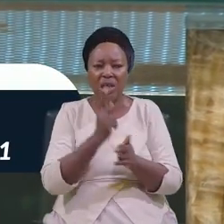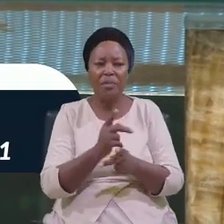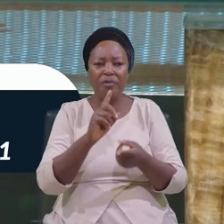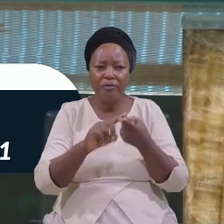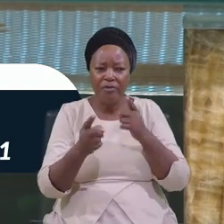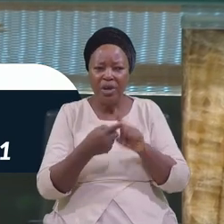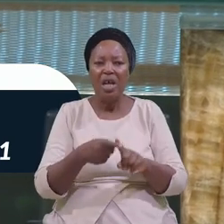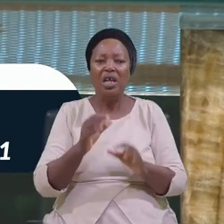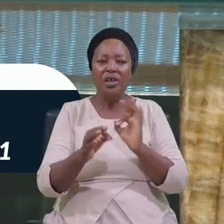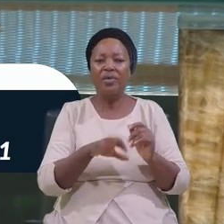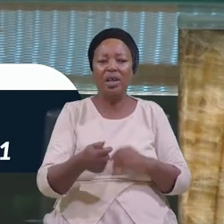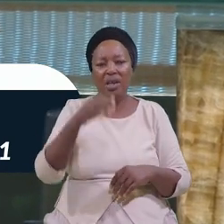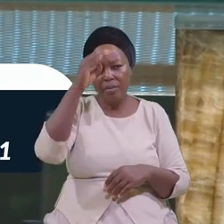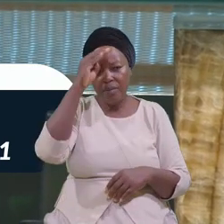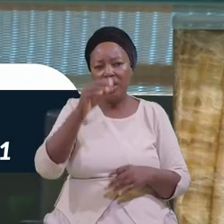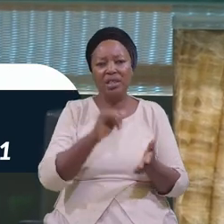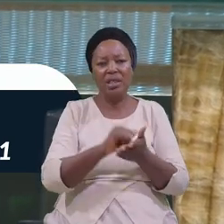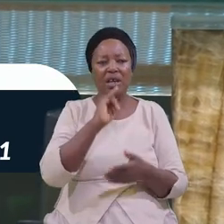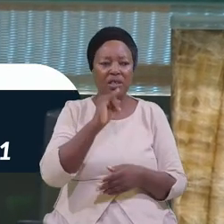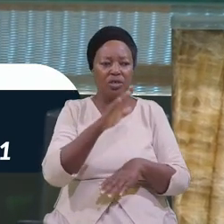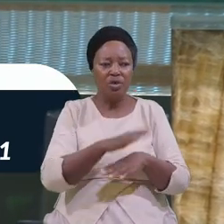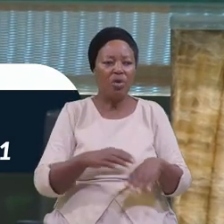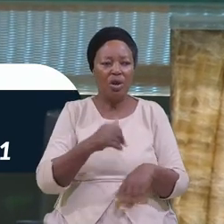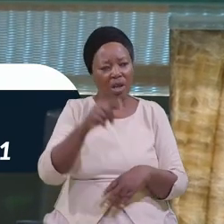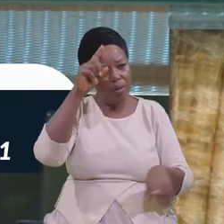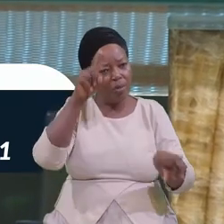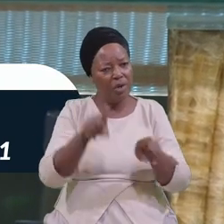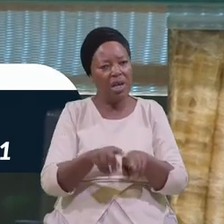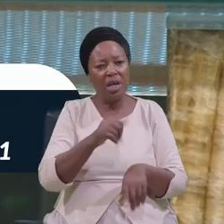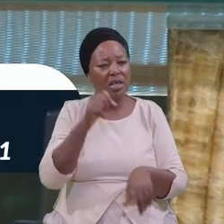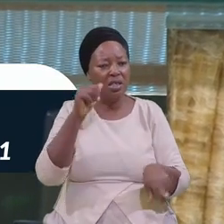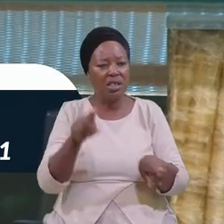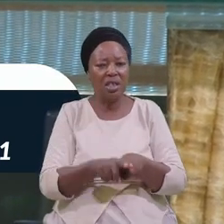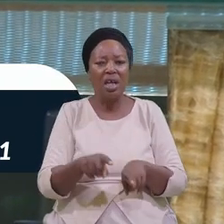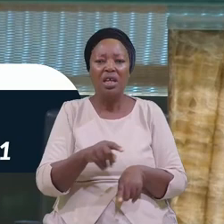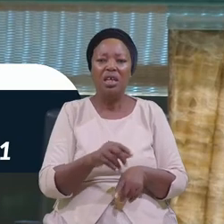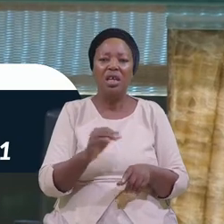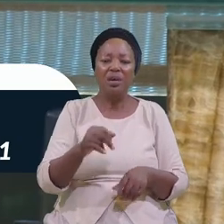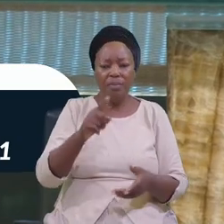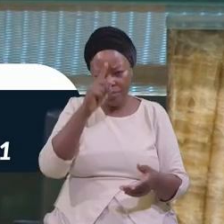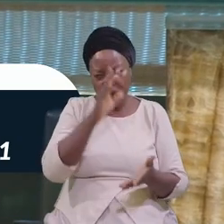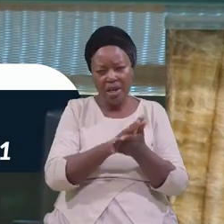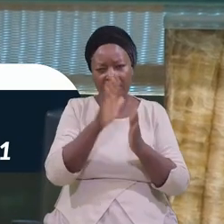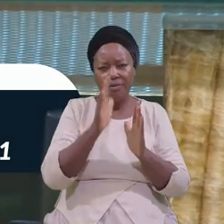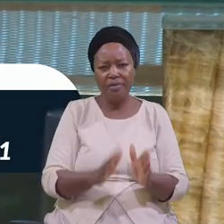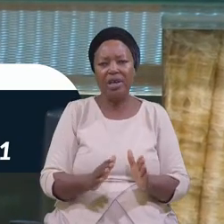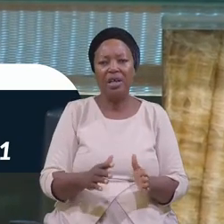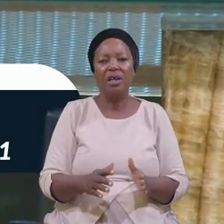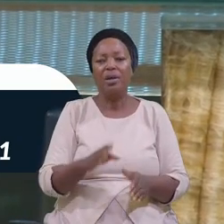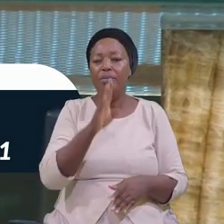any man that is called a brother, a sister, a believer, be